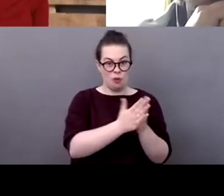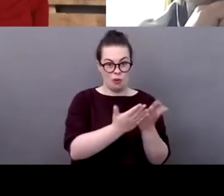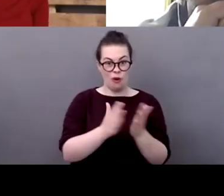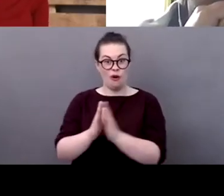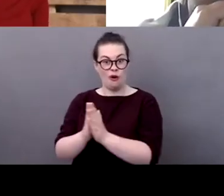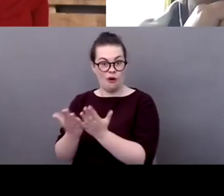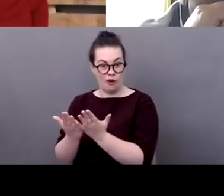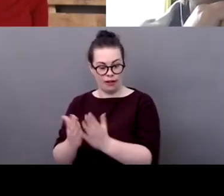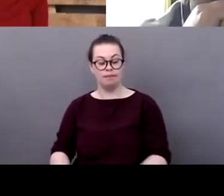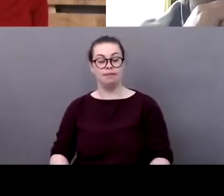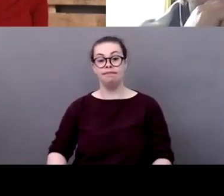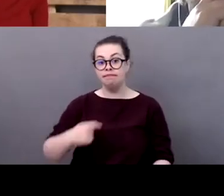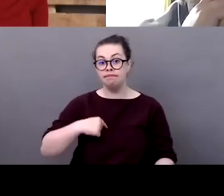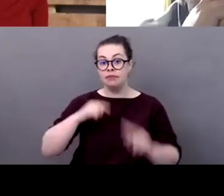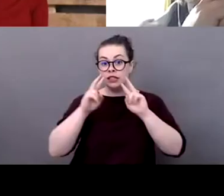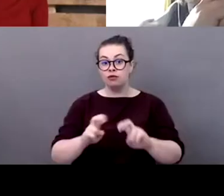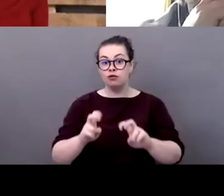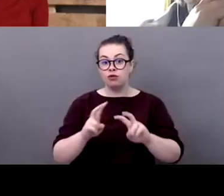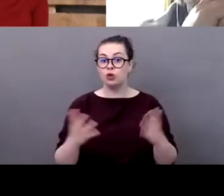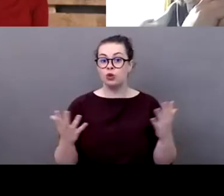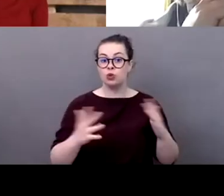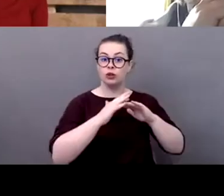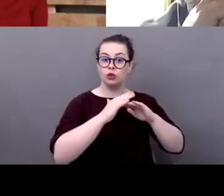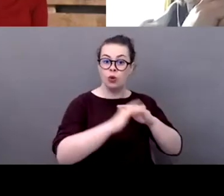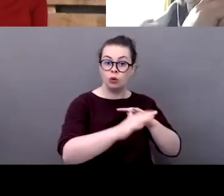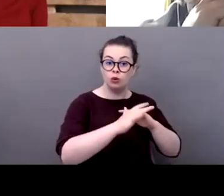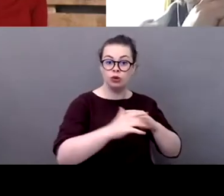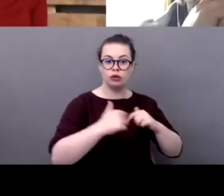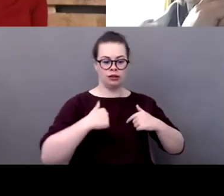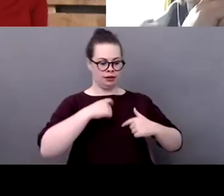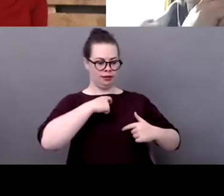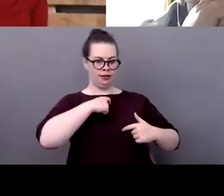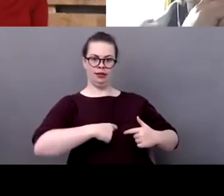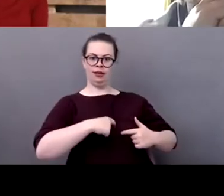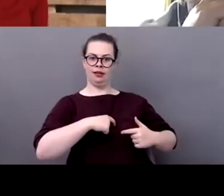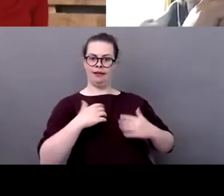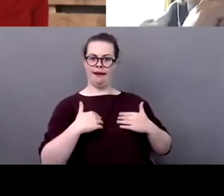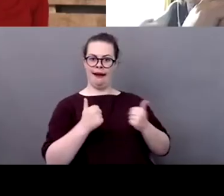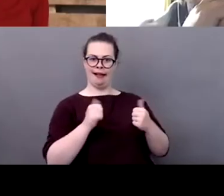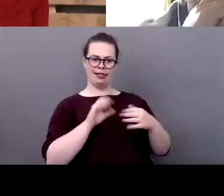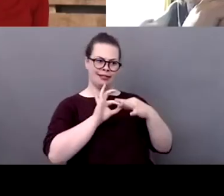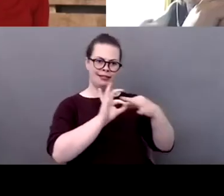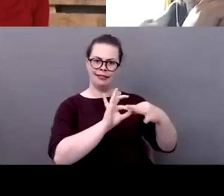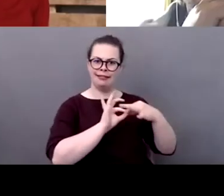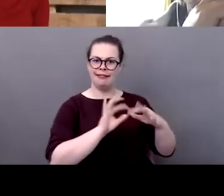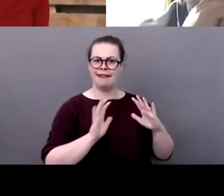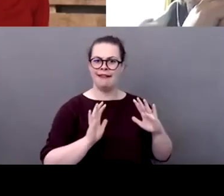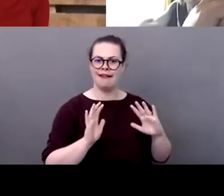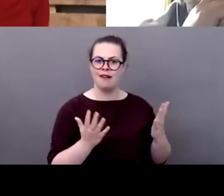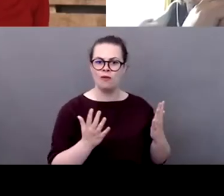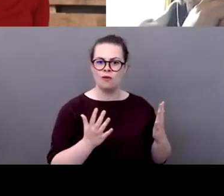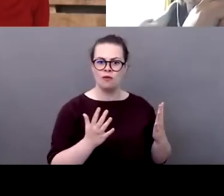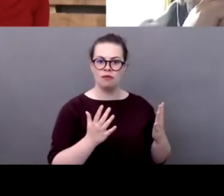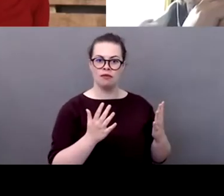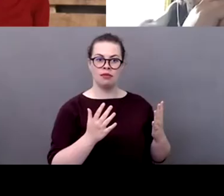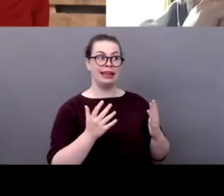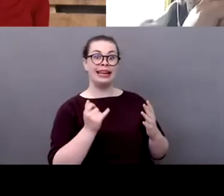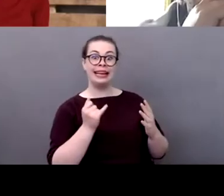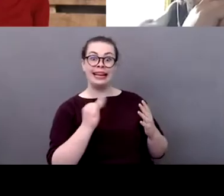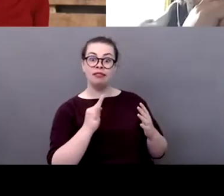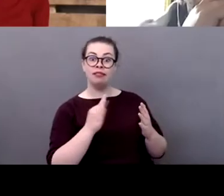and especially the ocean's power to heal, and evidencing kind of the health and well-being benefits from engaging with